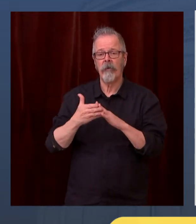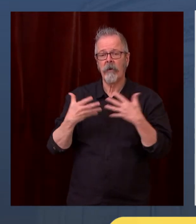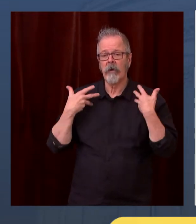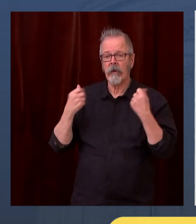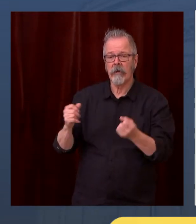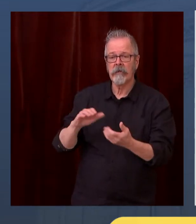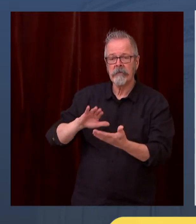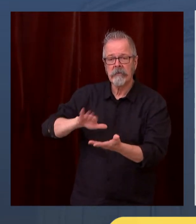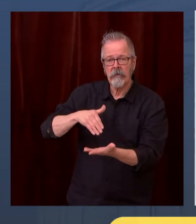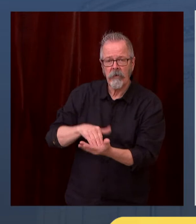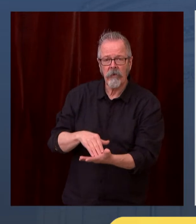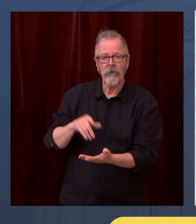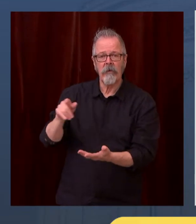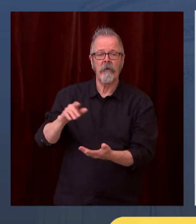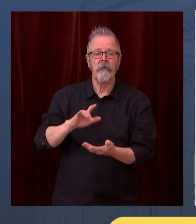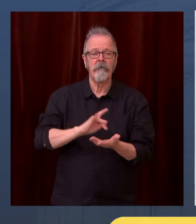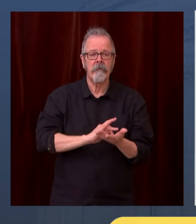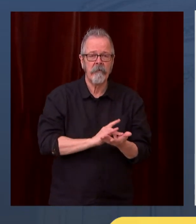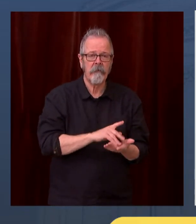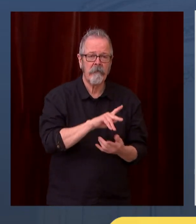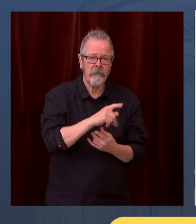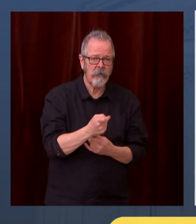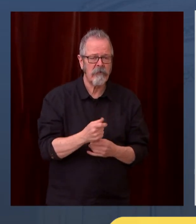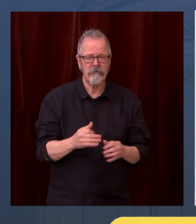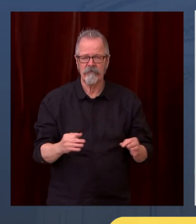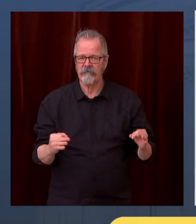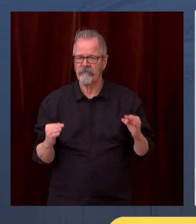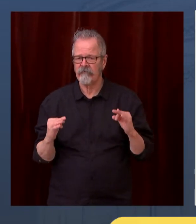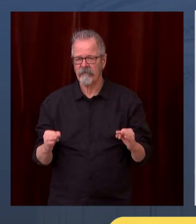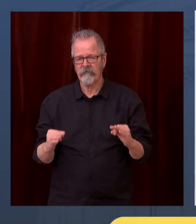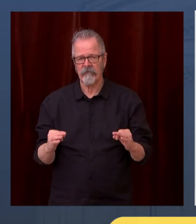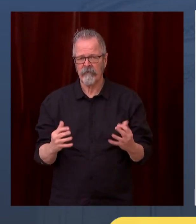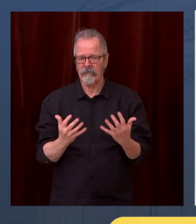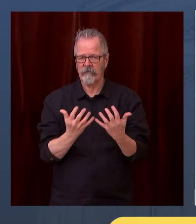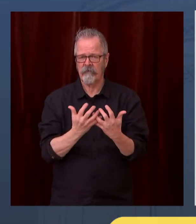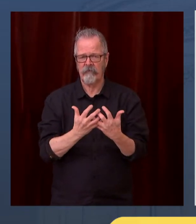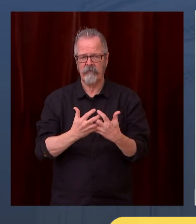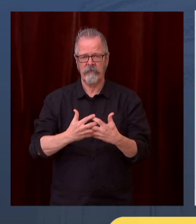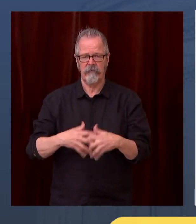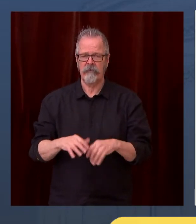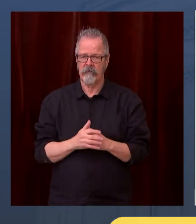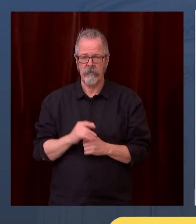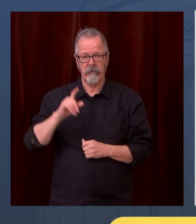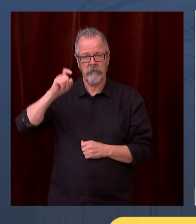partners across the system. As the governor mentioned, while speed is absolutely